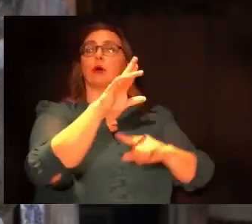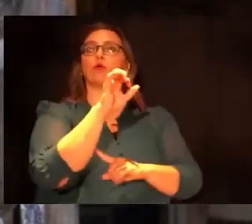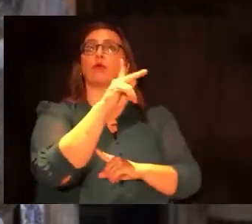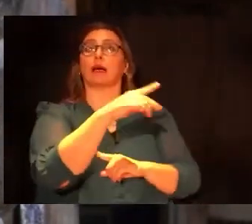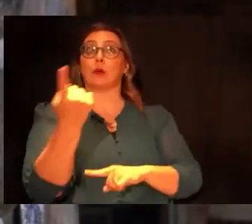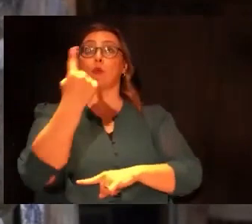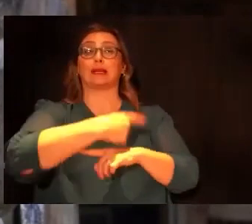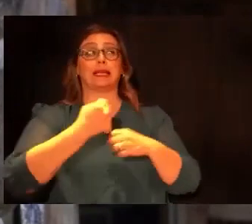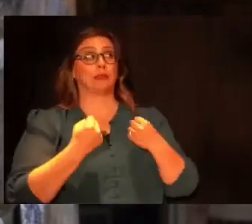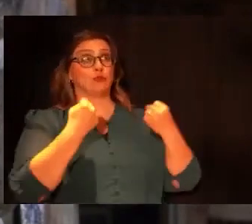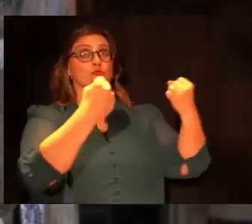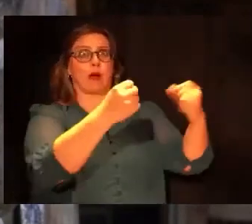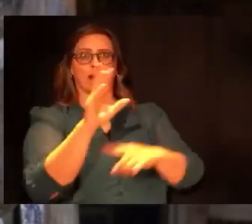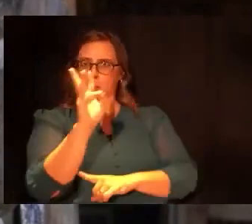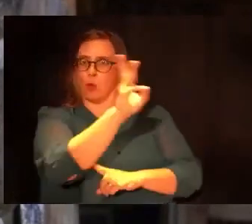day's drive to the west.